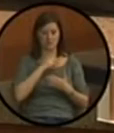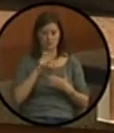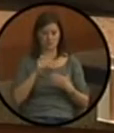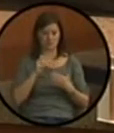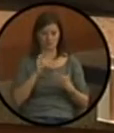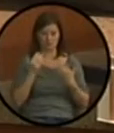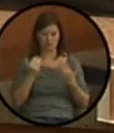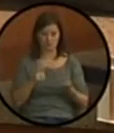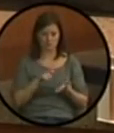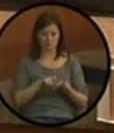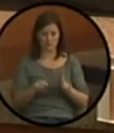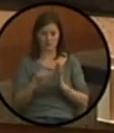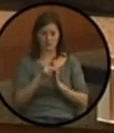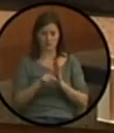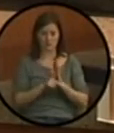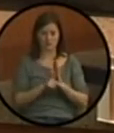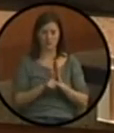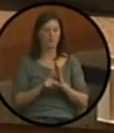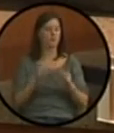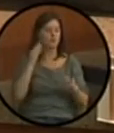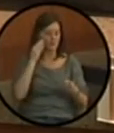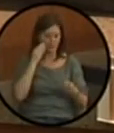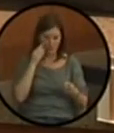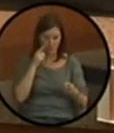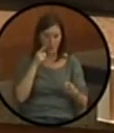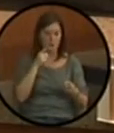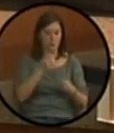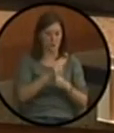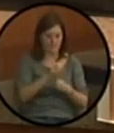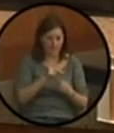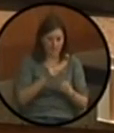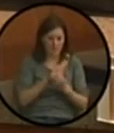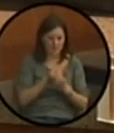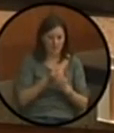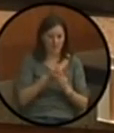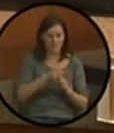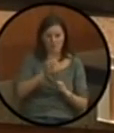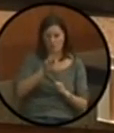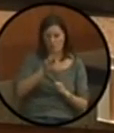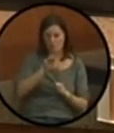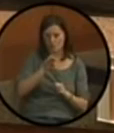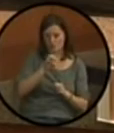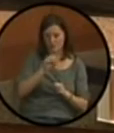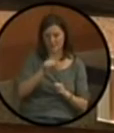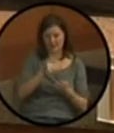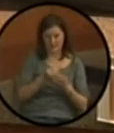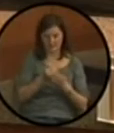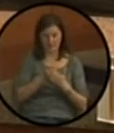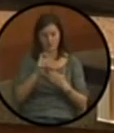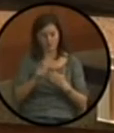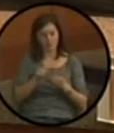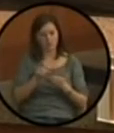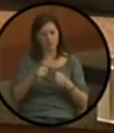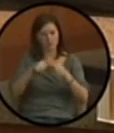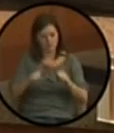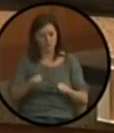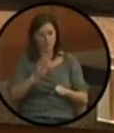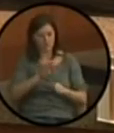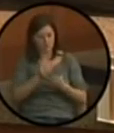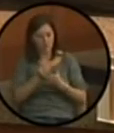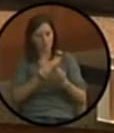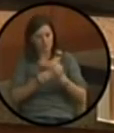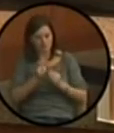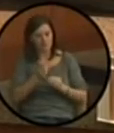policy that we know that you're getting forfeiture funds and the money should go into your budget for your use, you